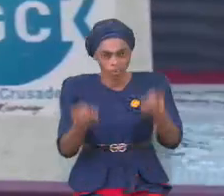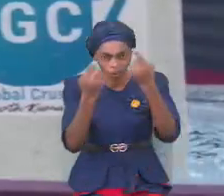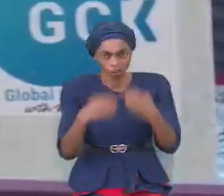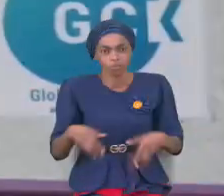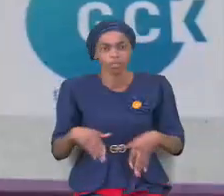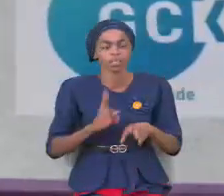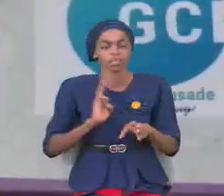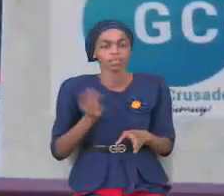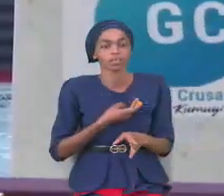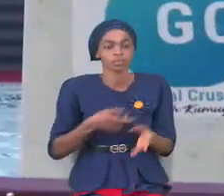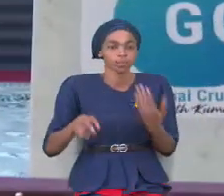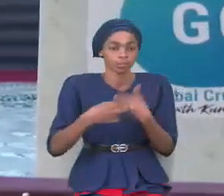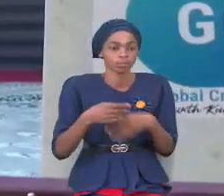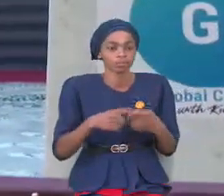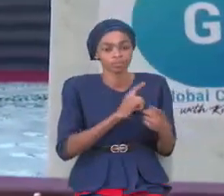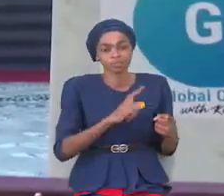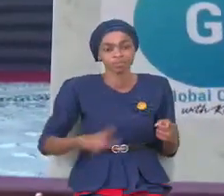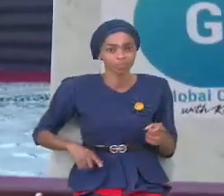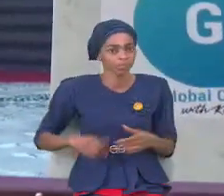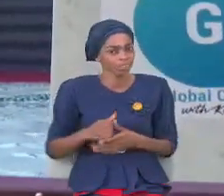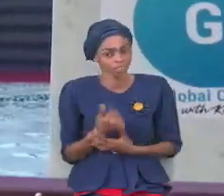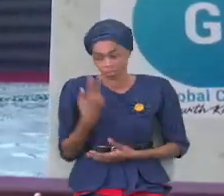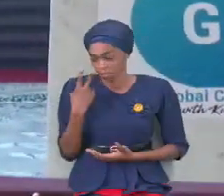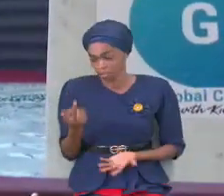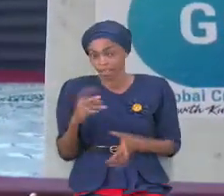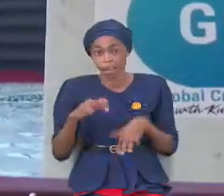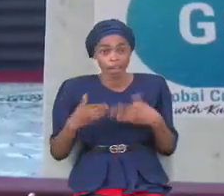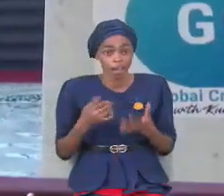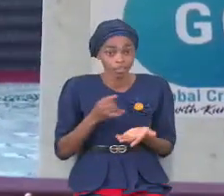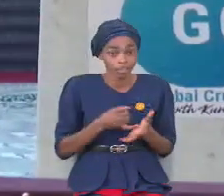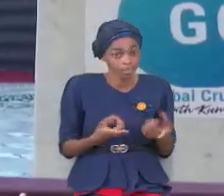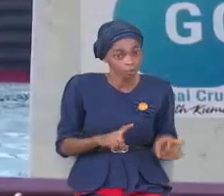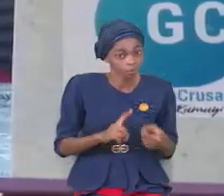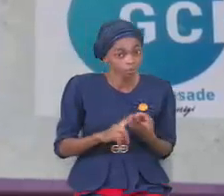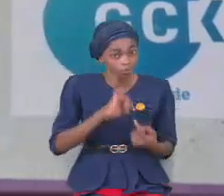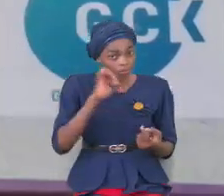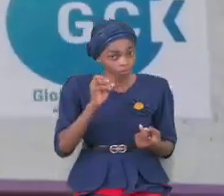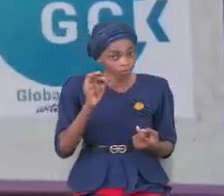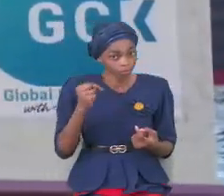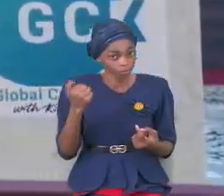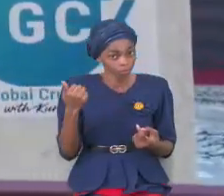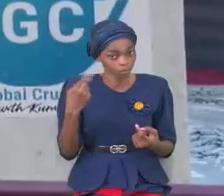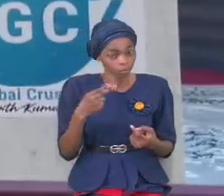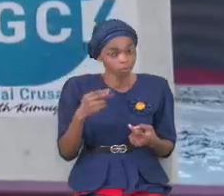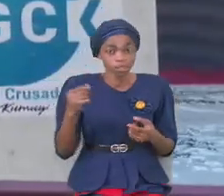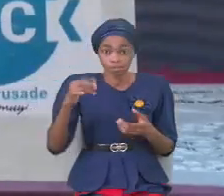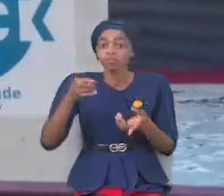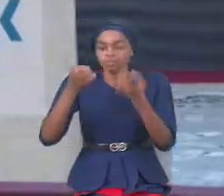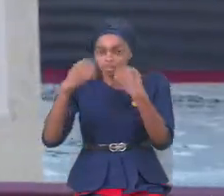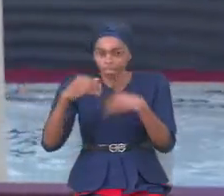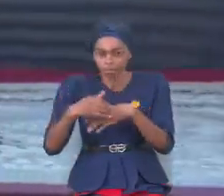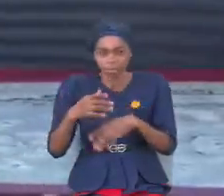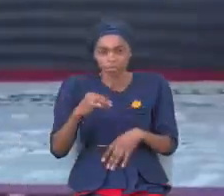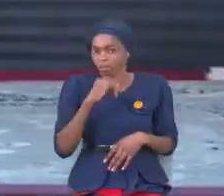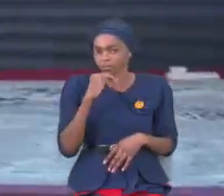it happened to Jonah. He came back. You have not been as obstinate as Jonah. And he came back, and the Lord